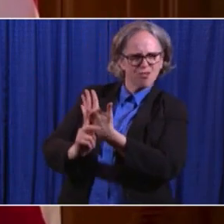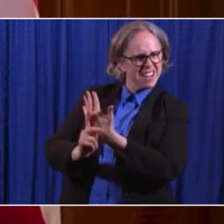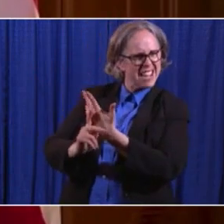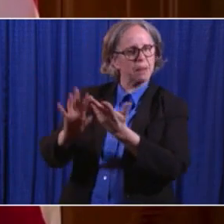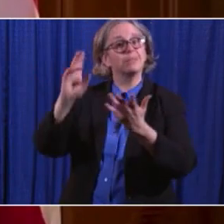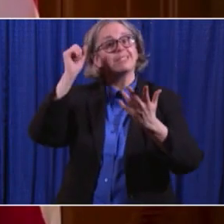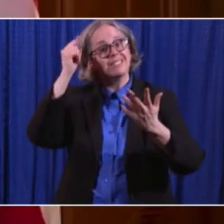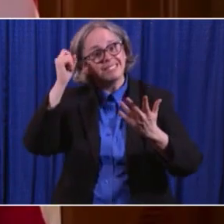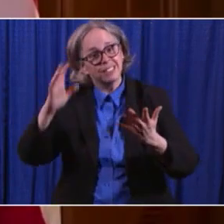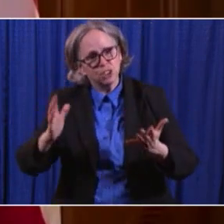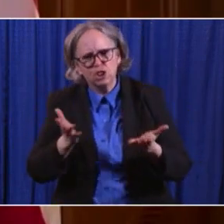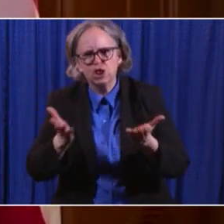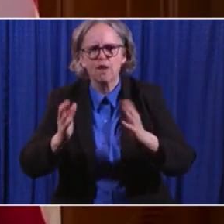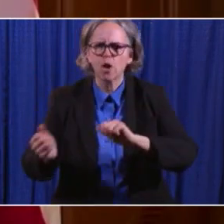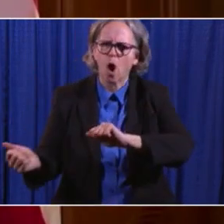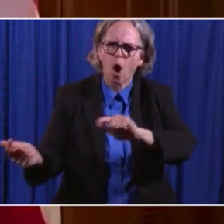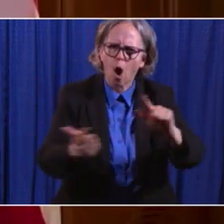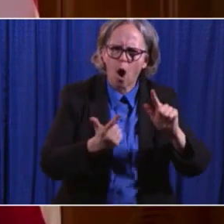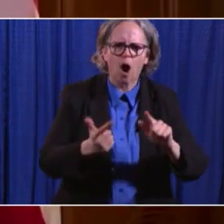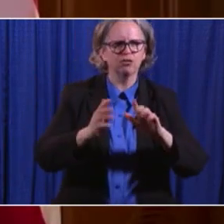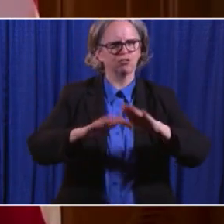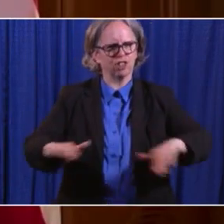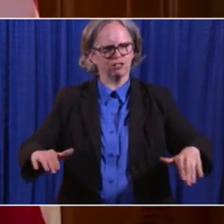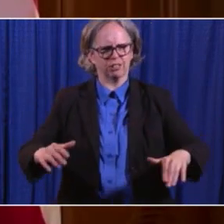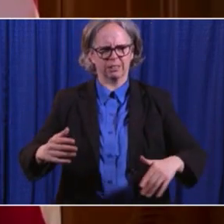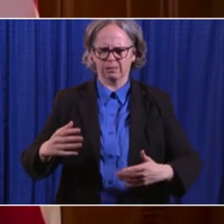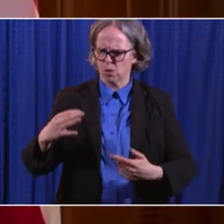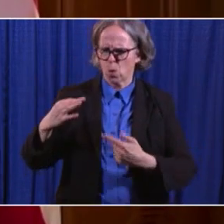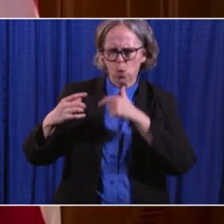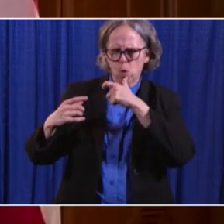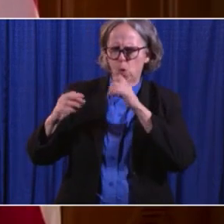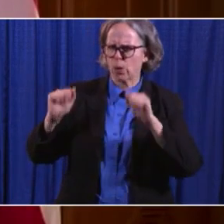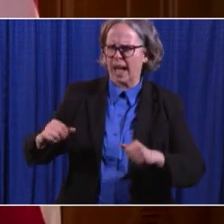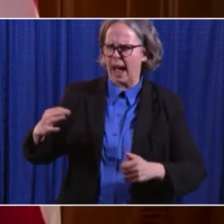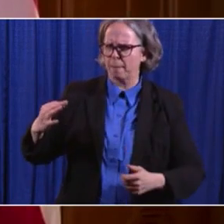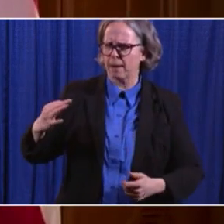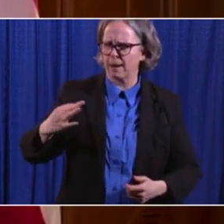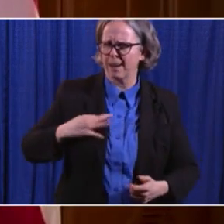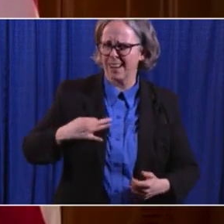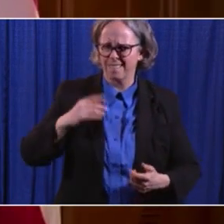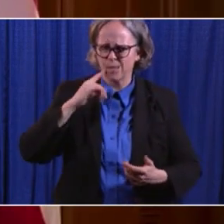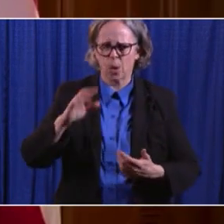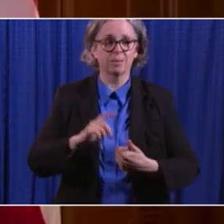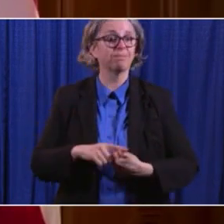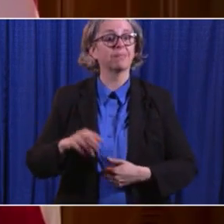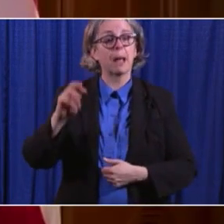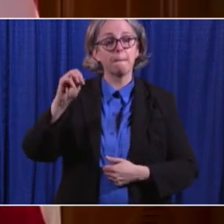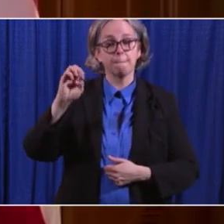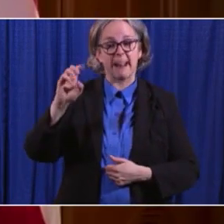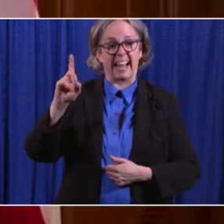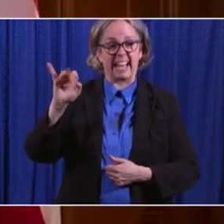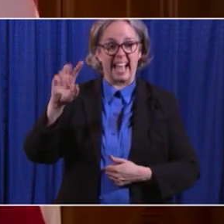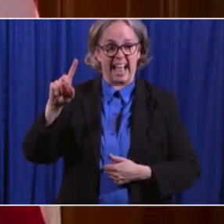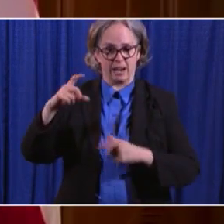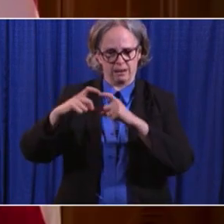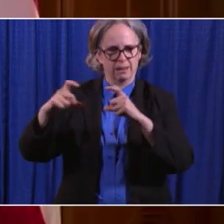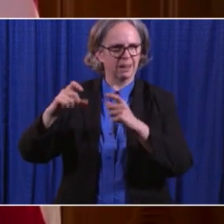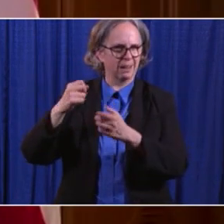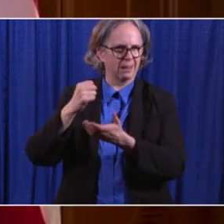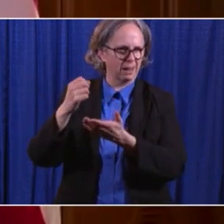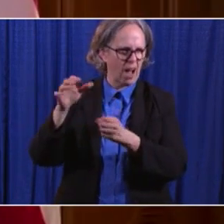Ohio Rise, children must be Medicaid eligible, have significant behavioral health needs, and